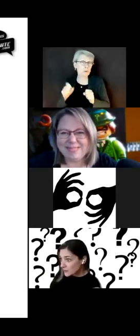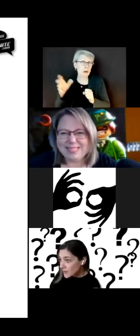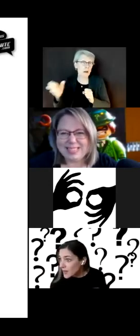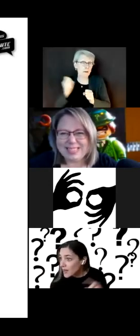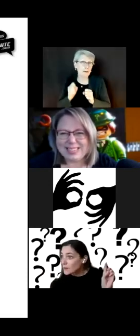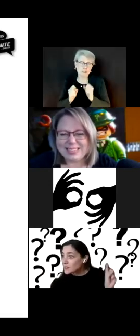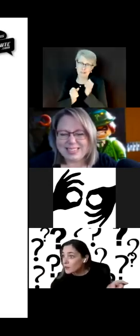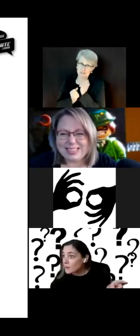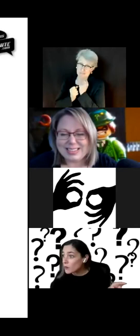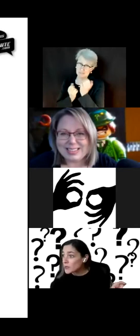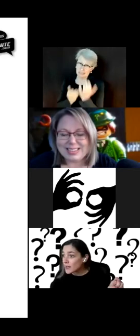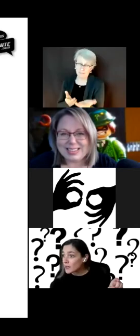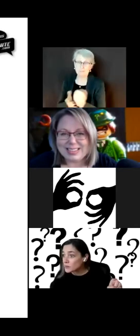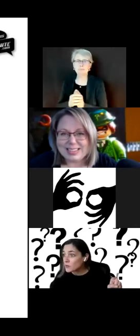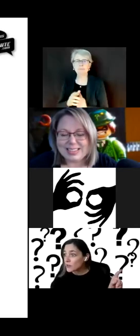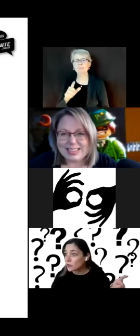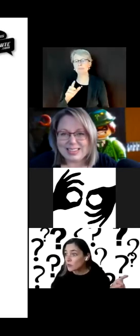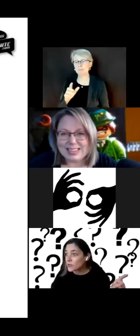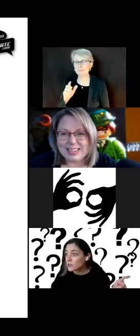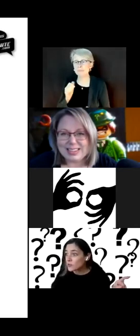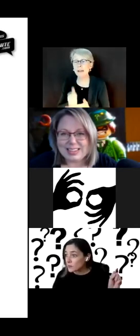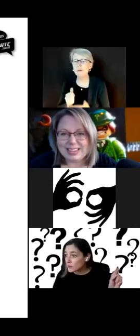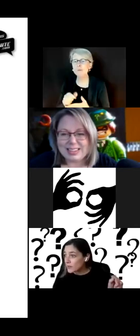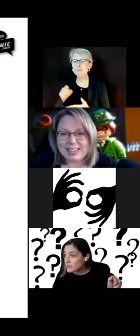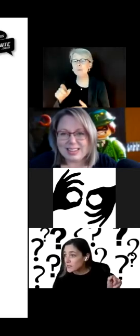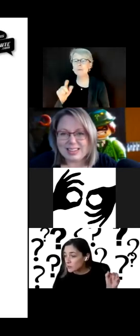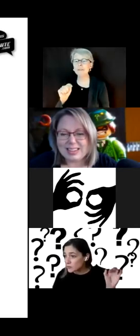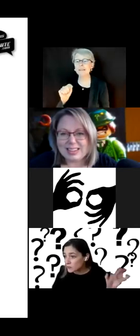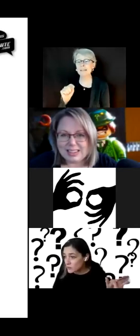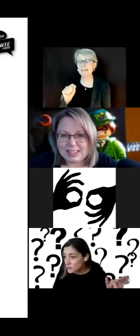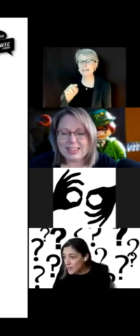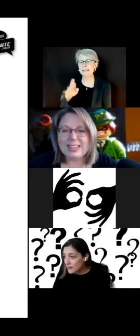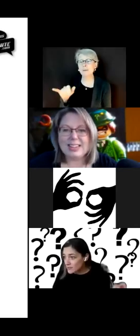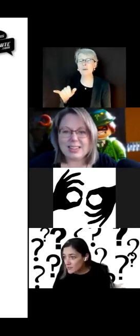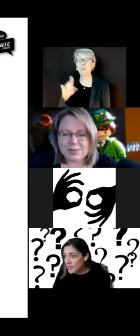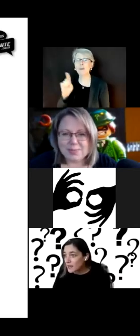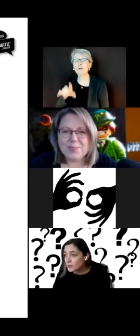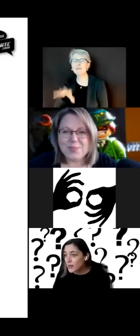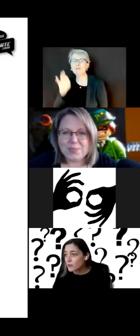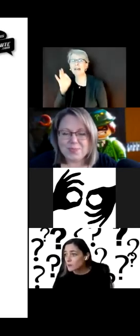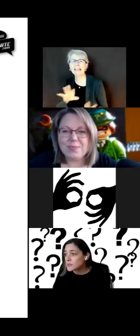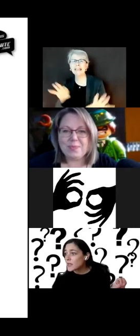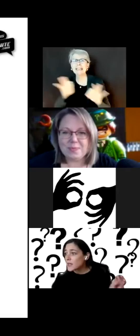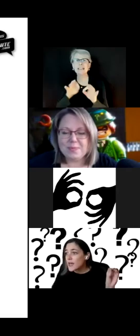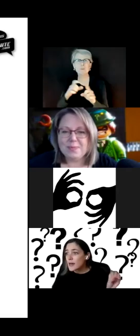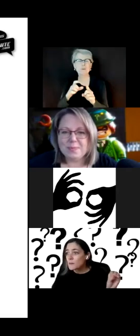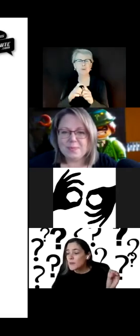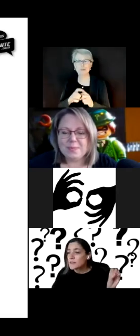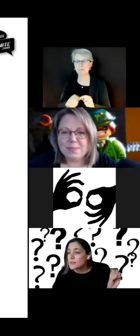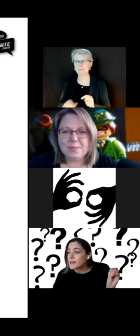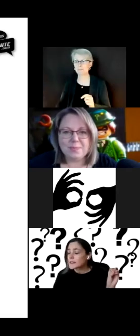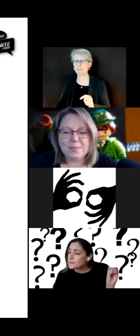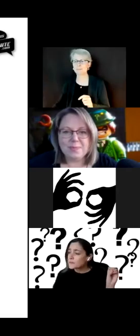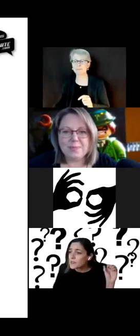saying. Terry, I'm hoping that helps you on your question of where we find these keyword research stats. It's in the ad platforms. M